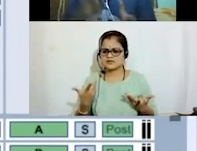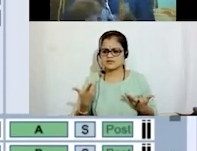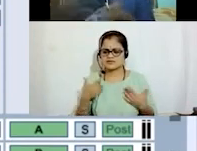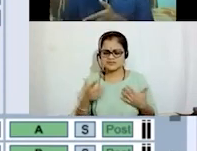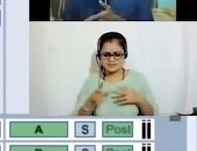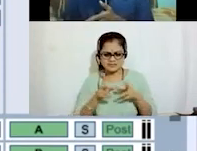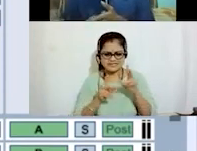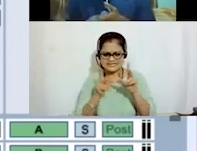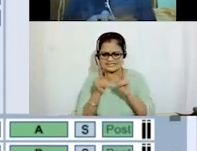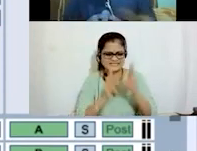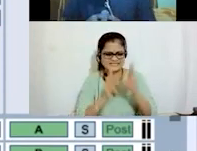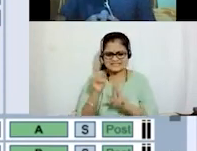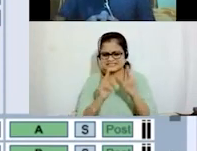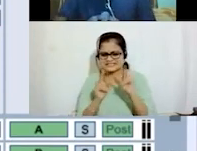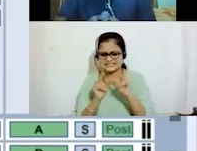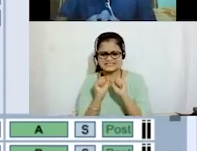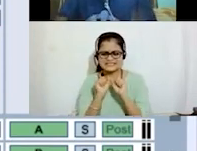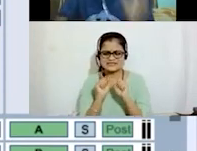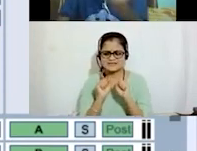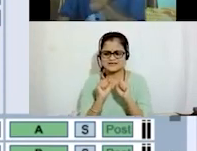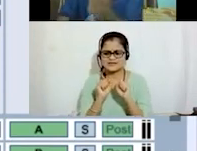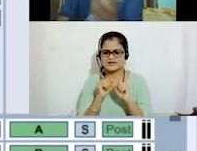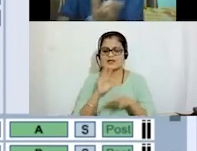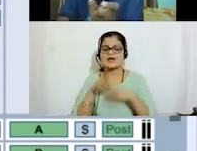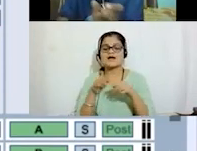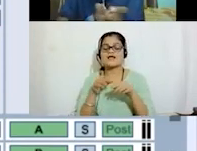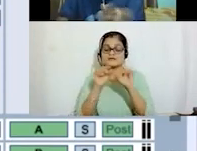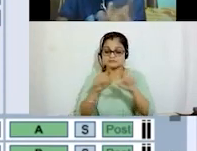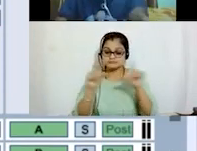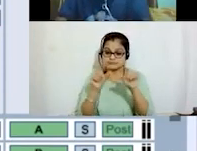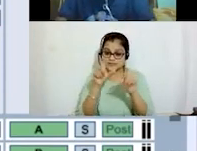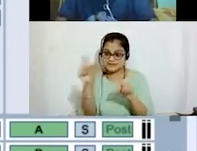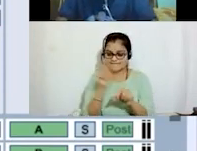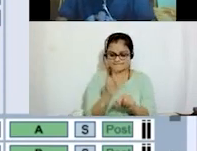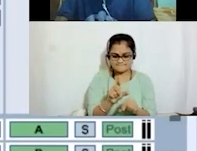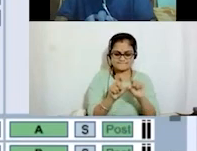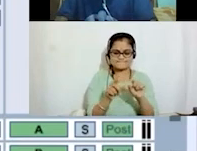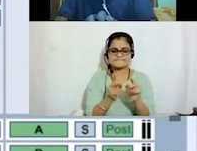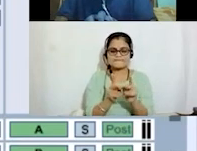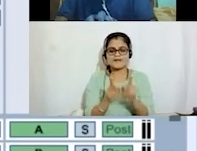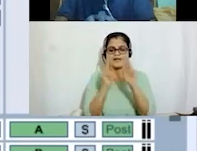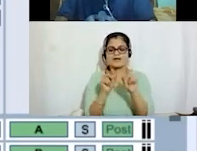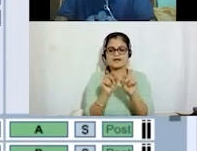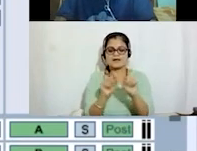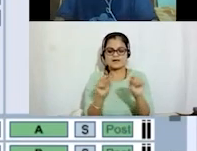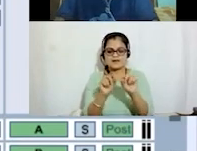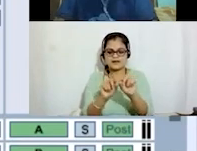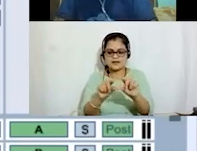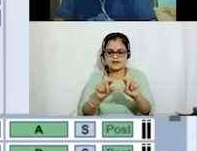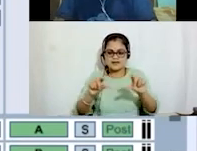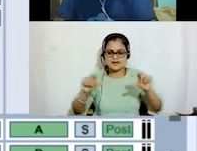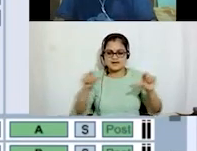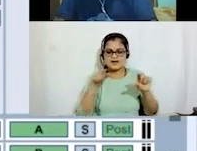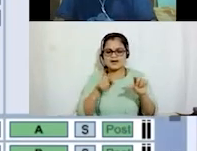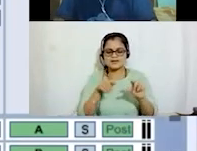to chop it out. So I thought rather that I'll take snippets of it and make sense. Like this sound is basically if